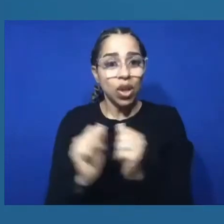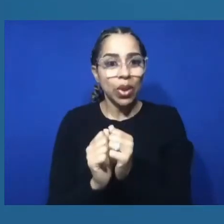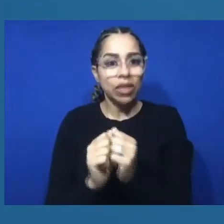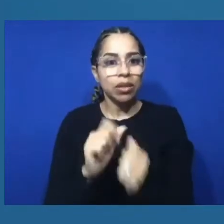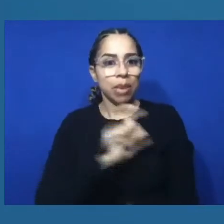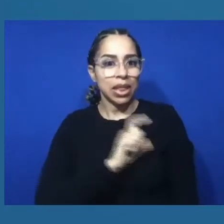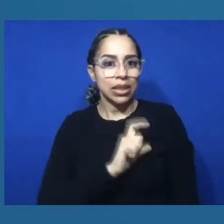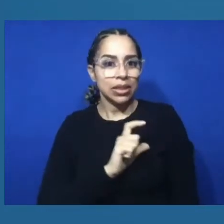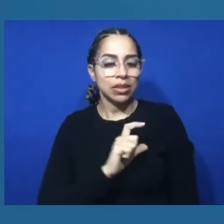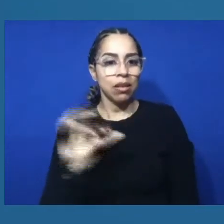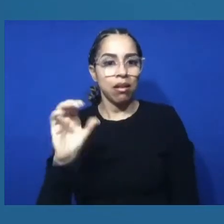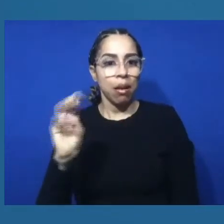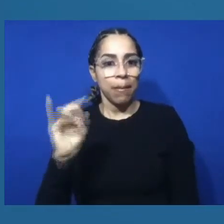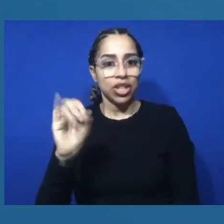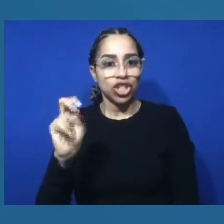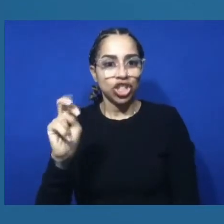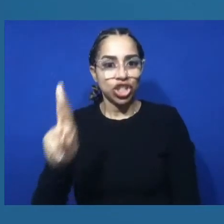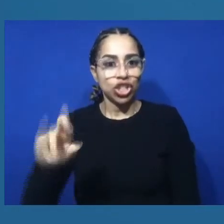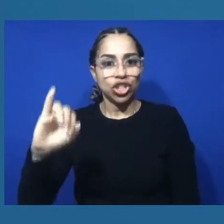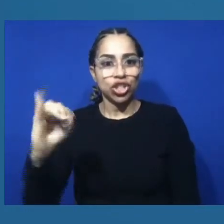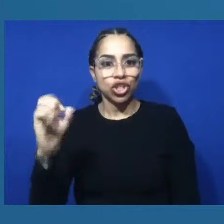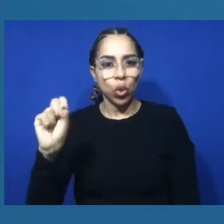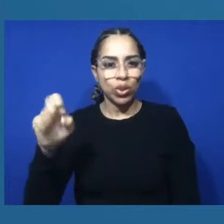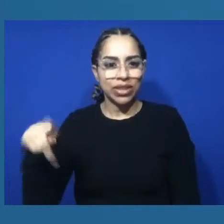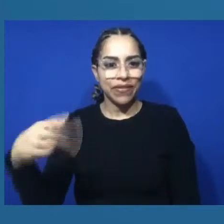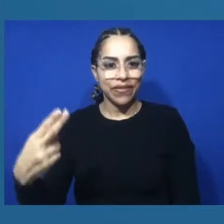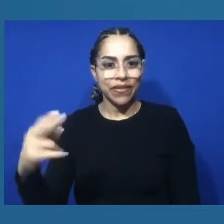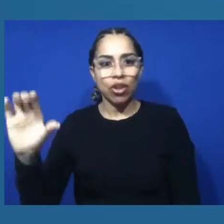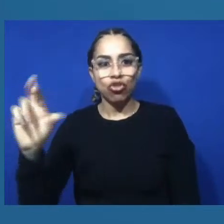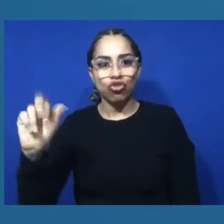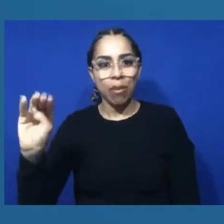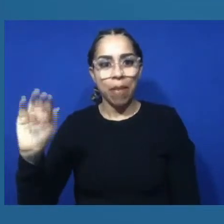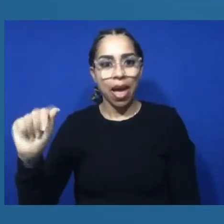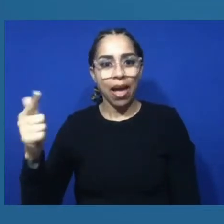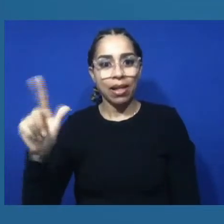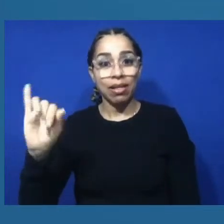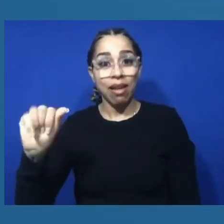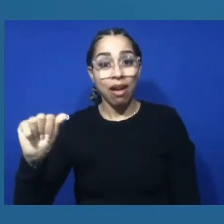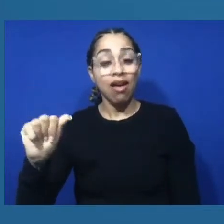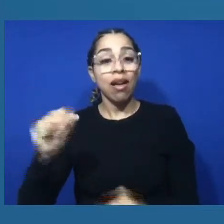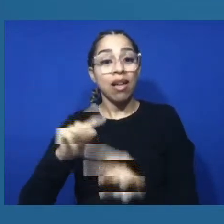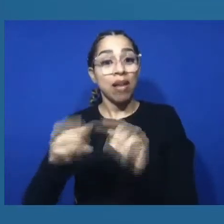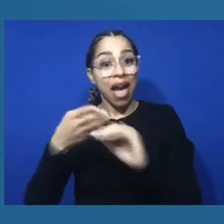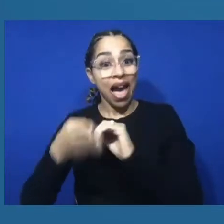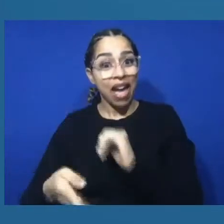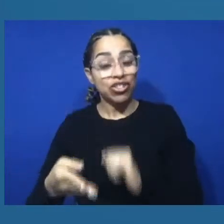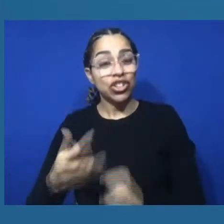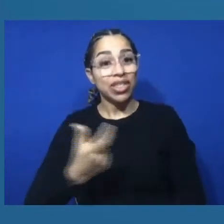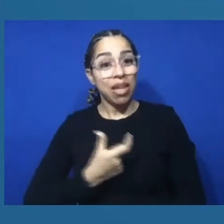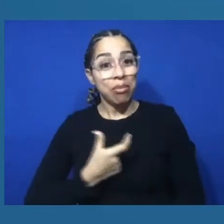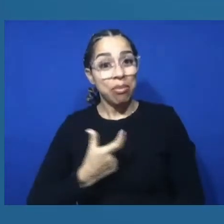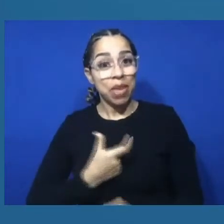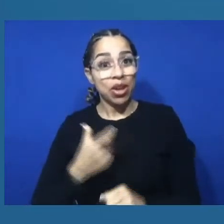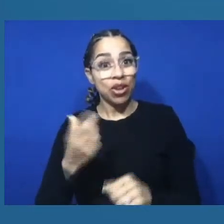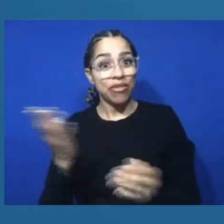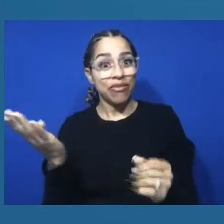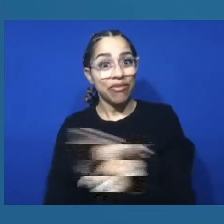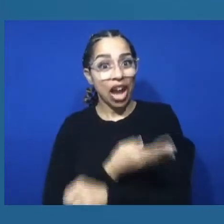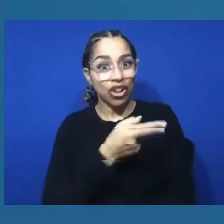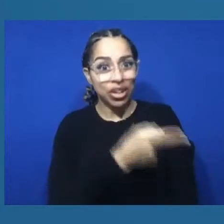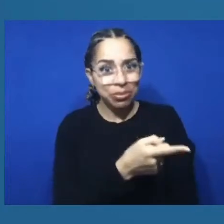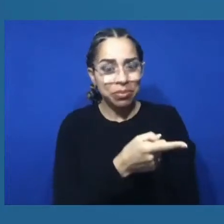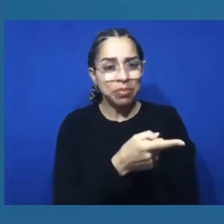that, the acting mayor, Christopher Scanlon, fired him from his job. What's your reaction to this turn of